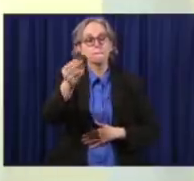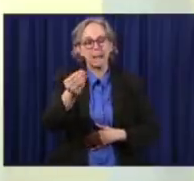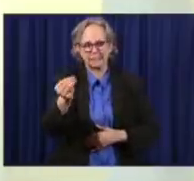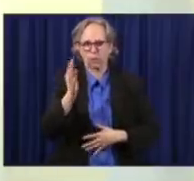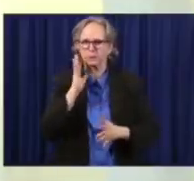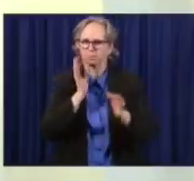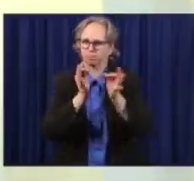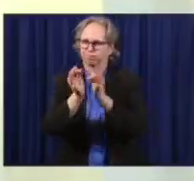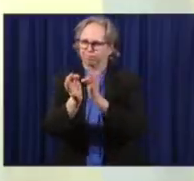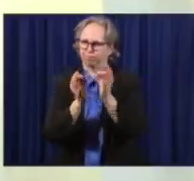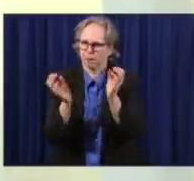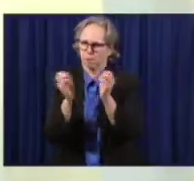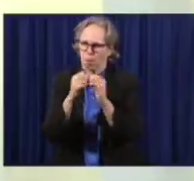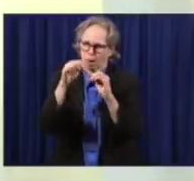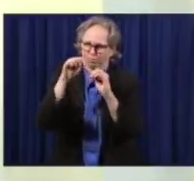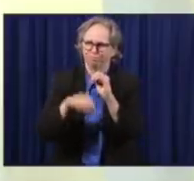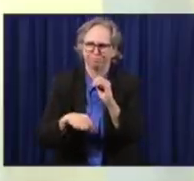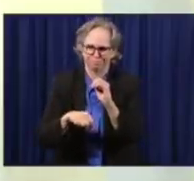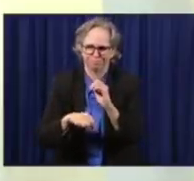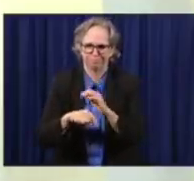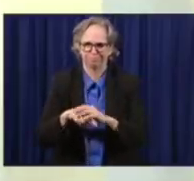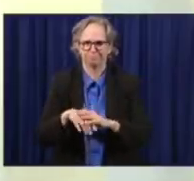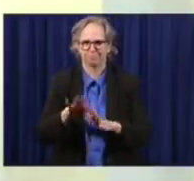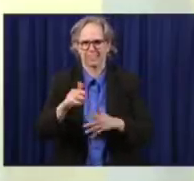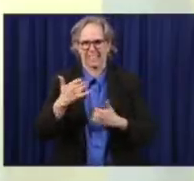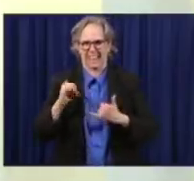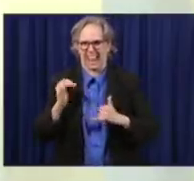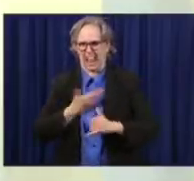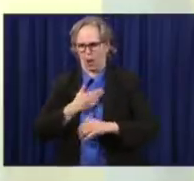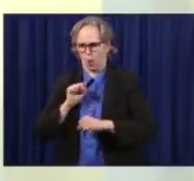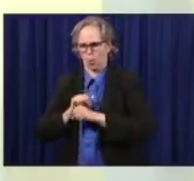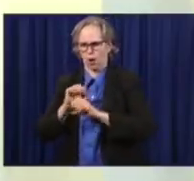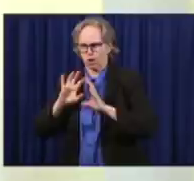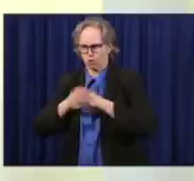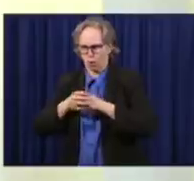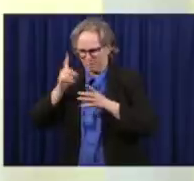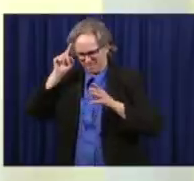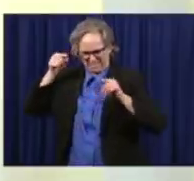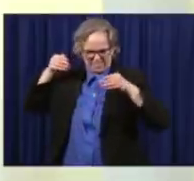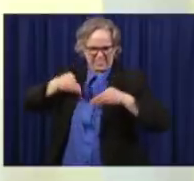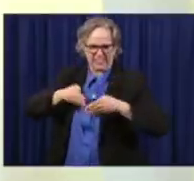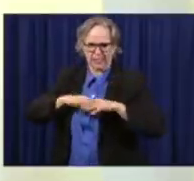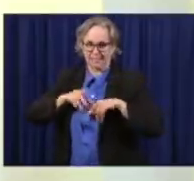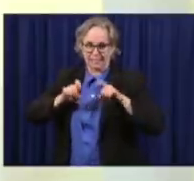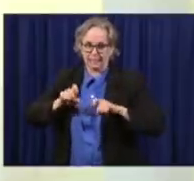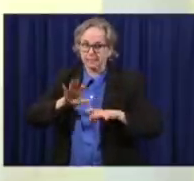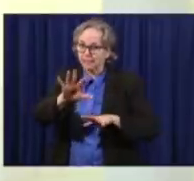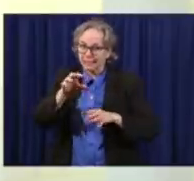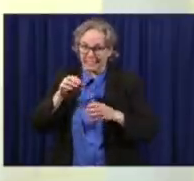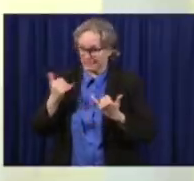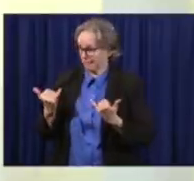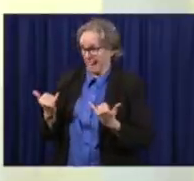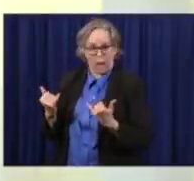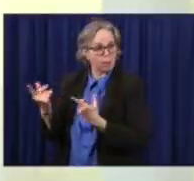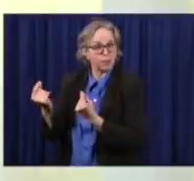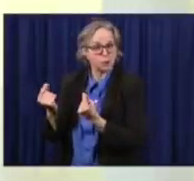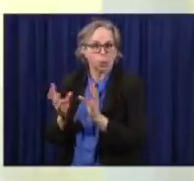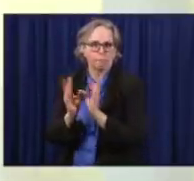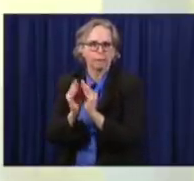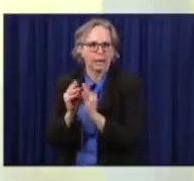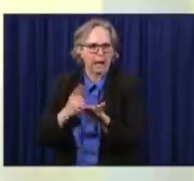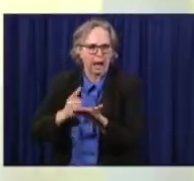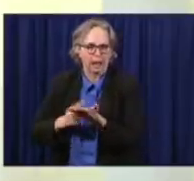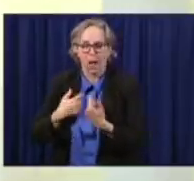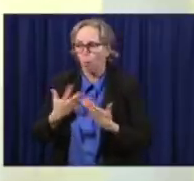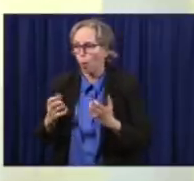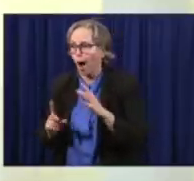all the other groups we've been talking about. They're working nonstop. I know they're in a meeting now as we speak because I couldn't be on it because